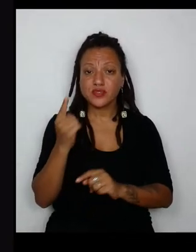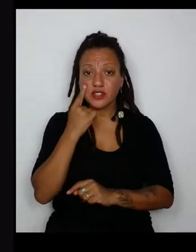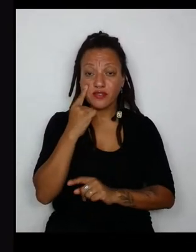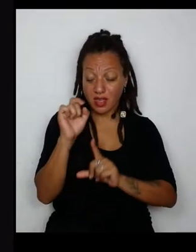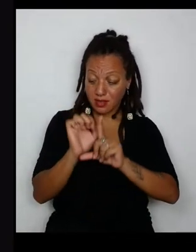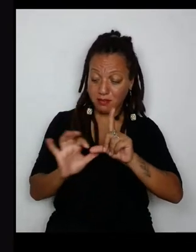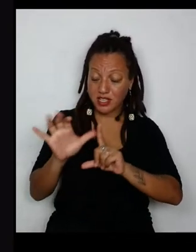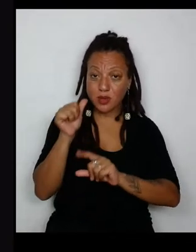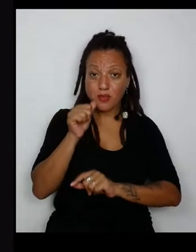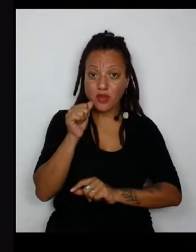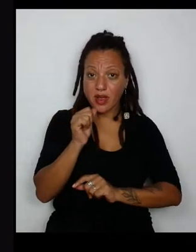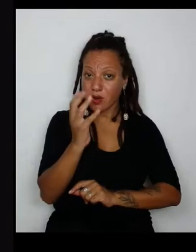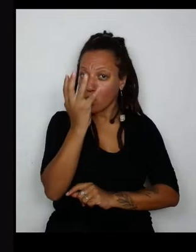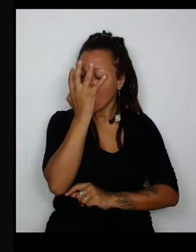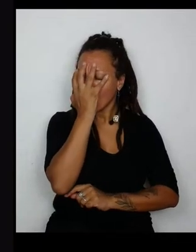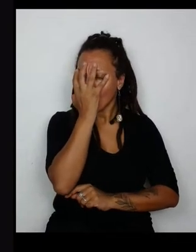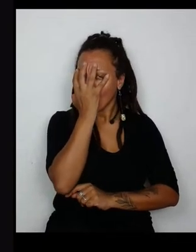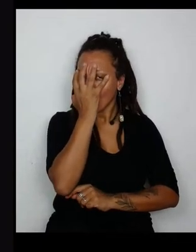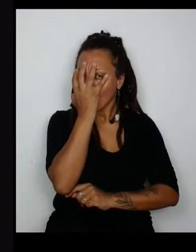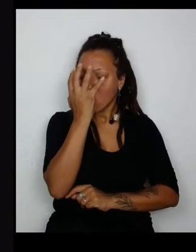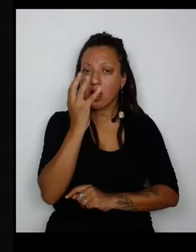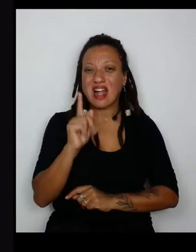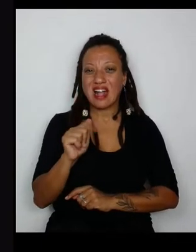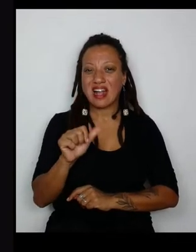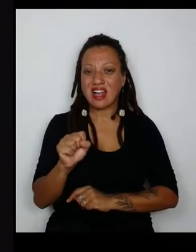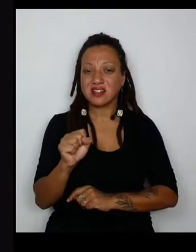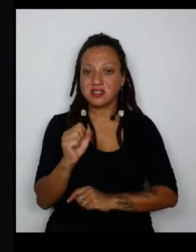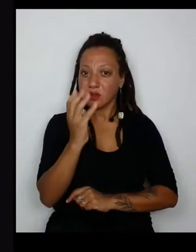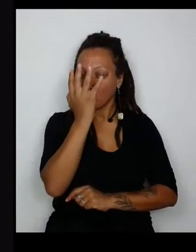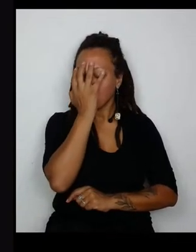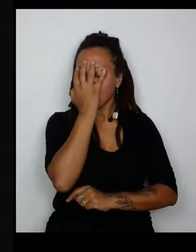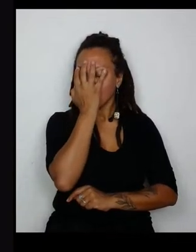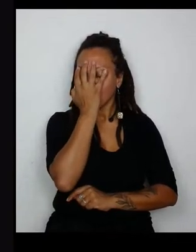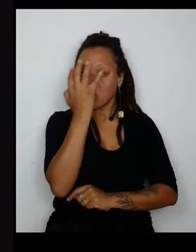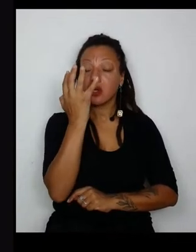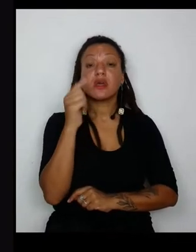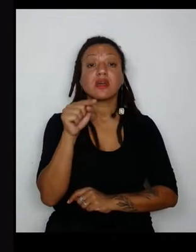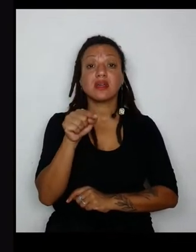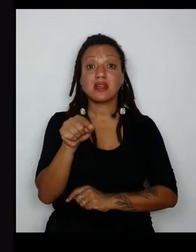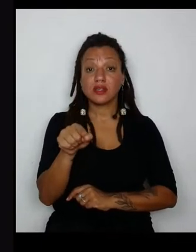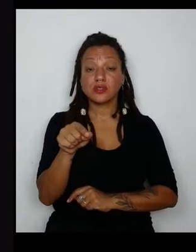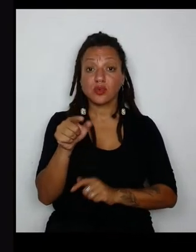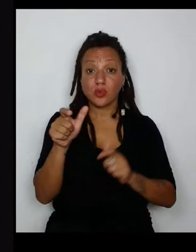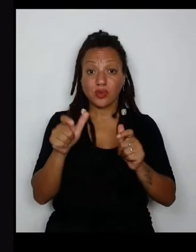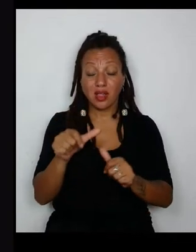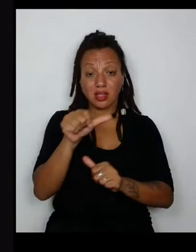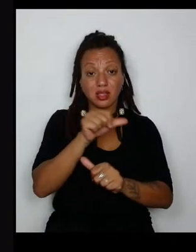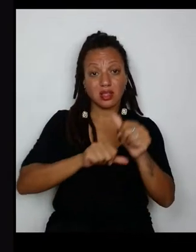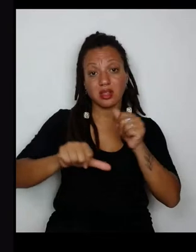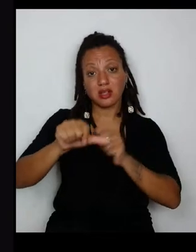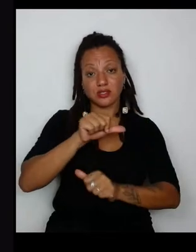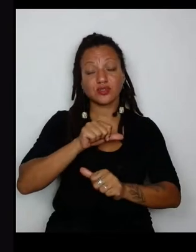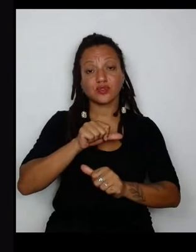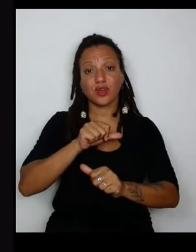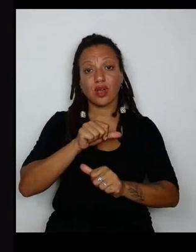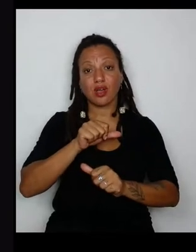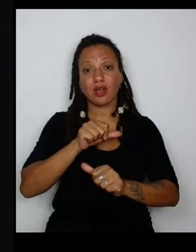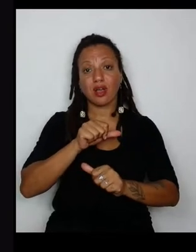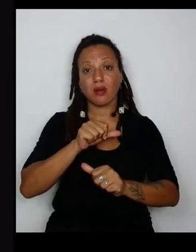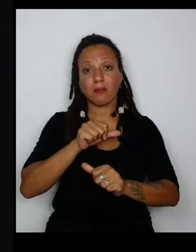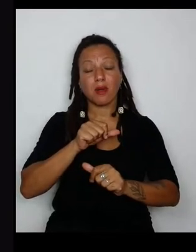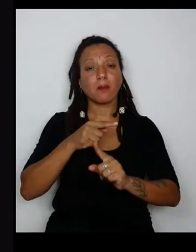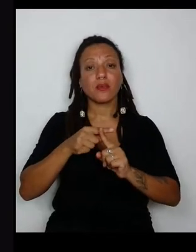site of a nuclear explosion sending up a mushroom of radiation towards her face this